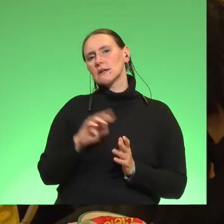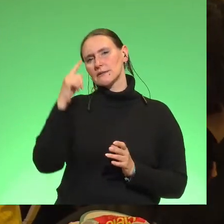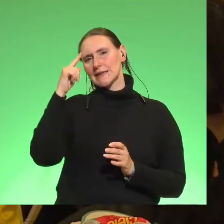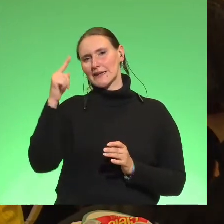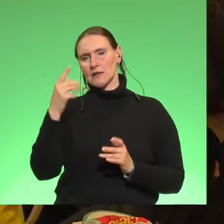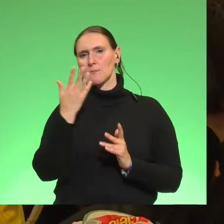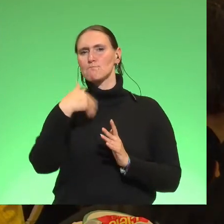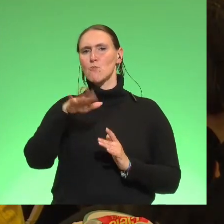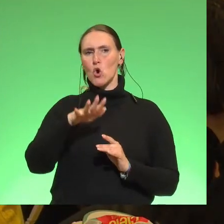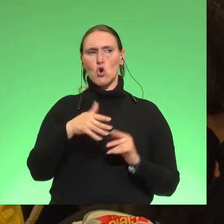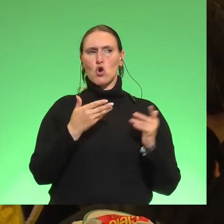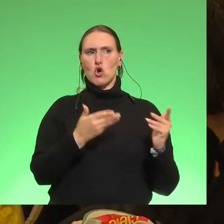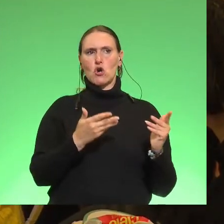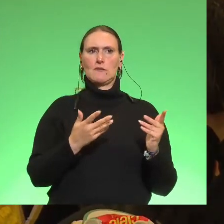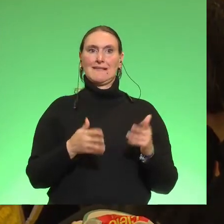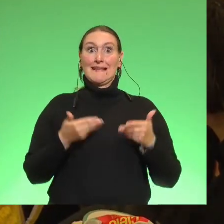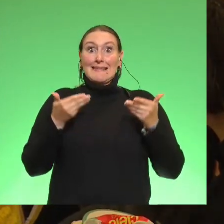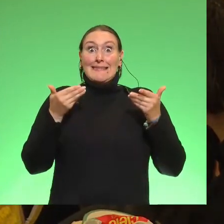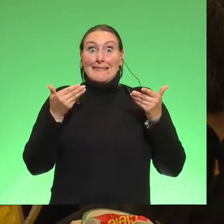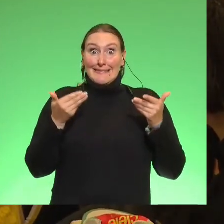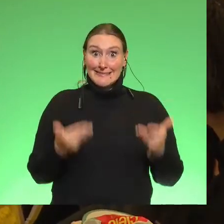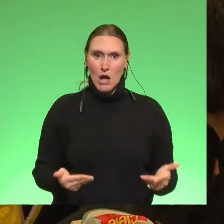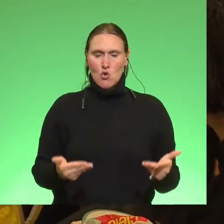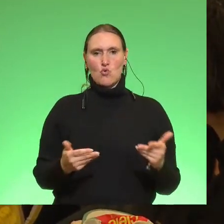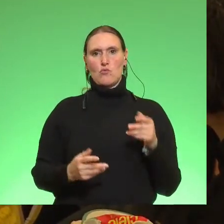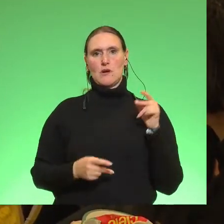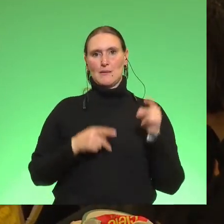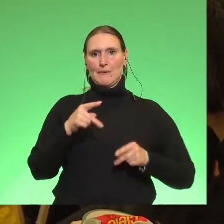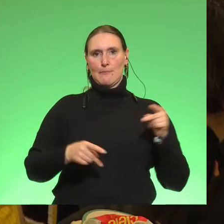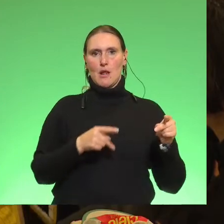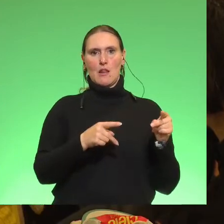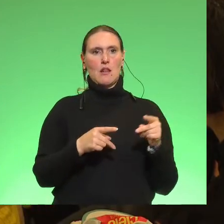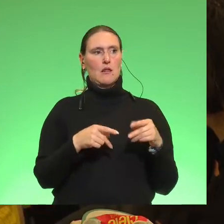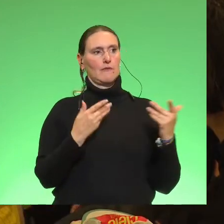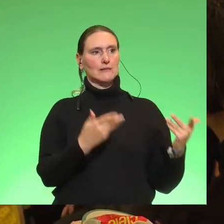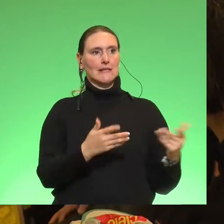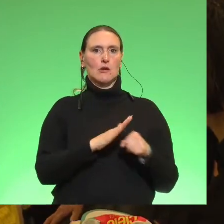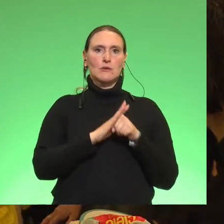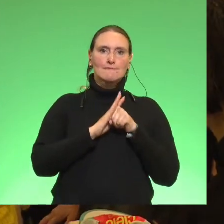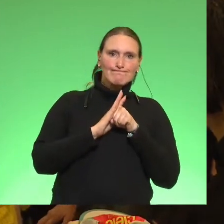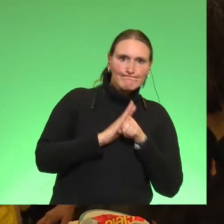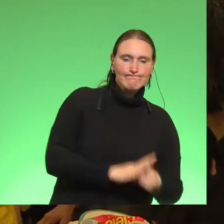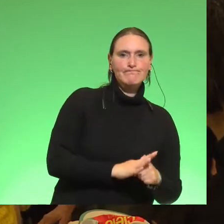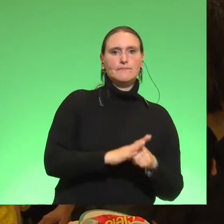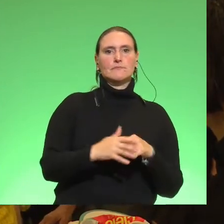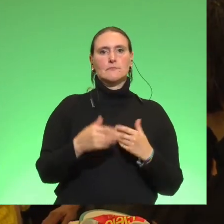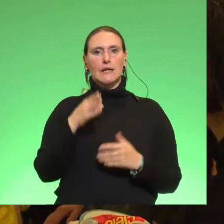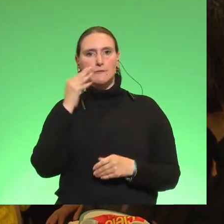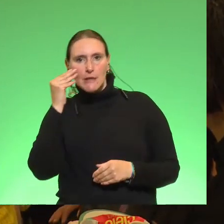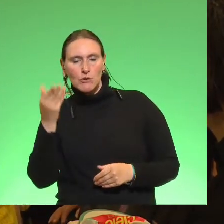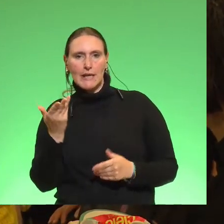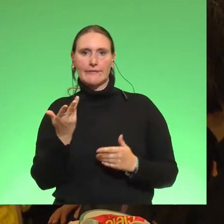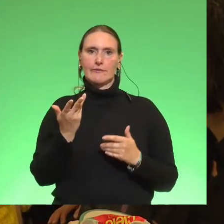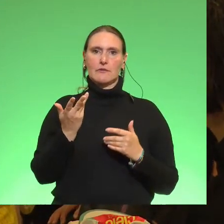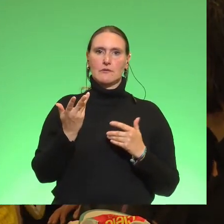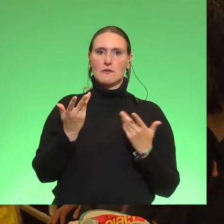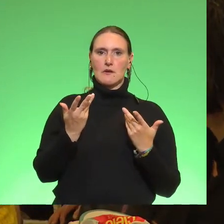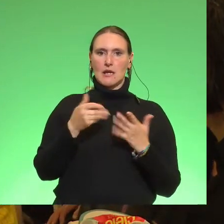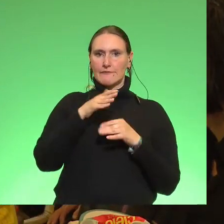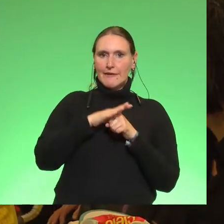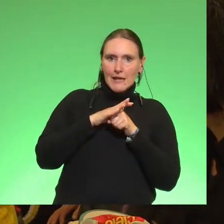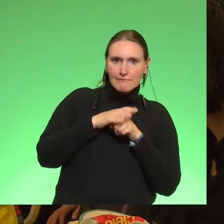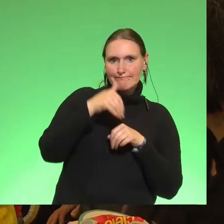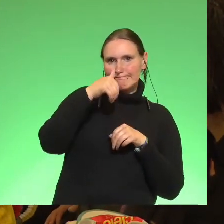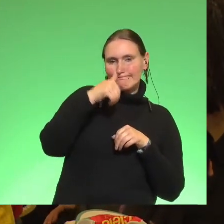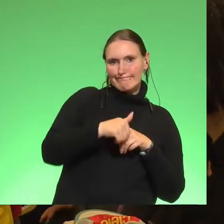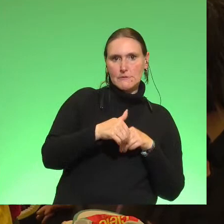now listening to the people who have direct experience of oppression and misery, and that before that it was very